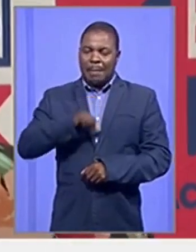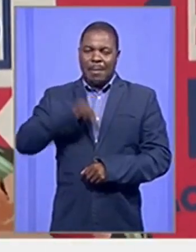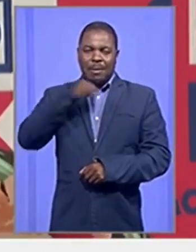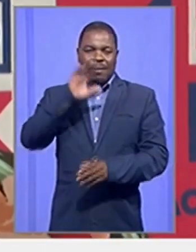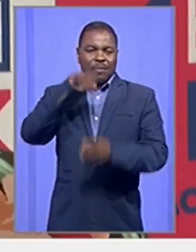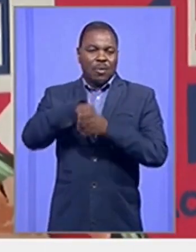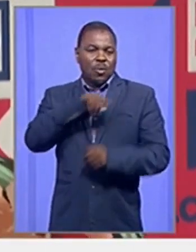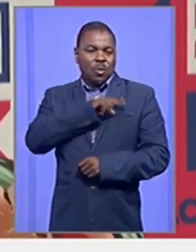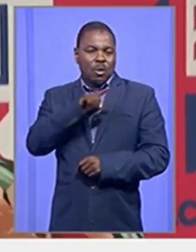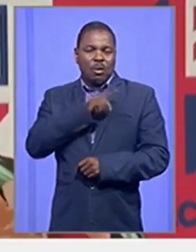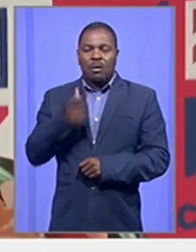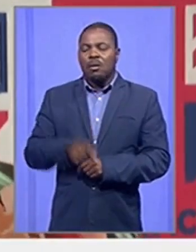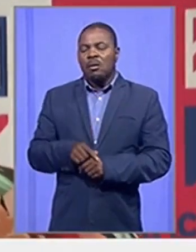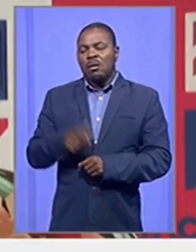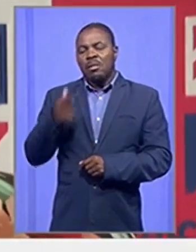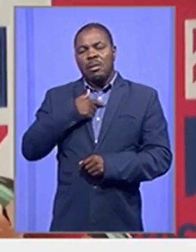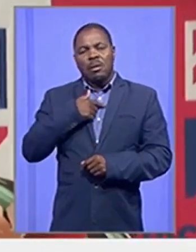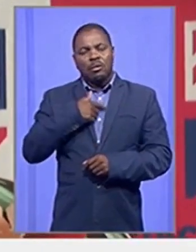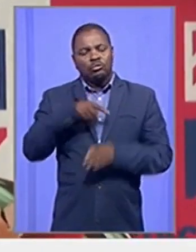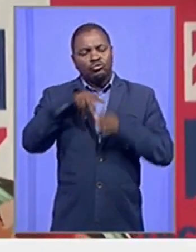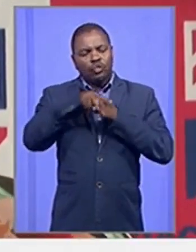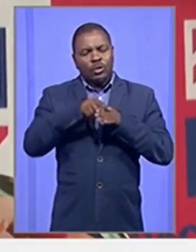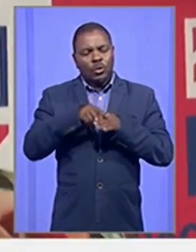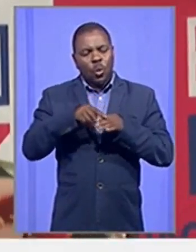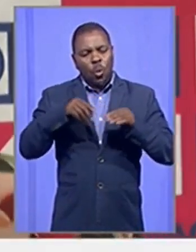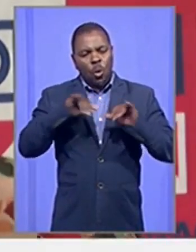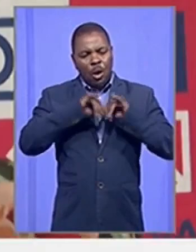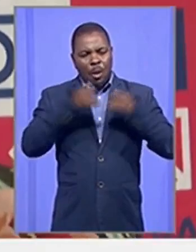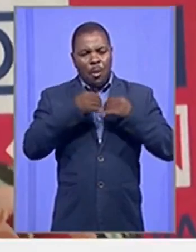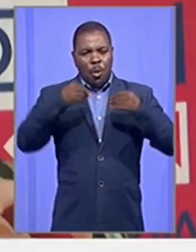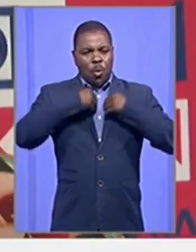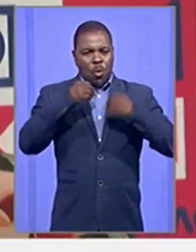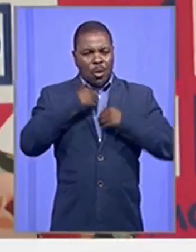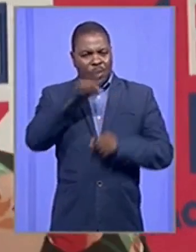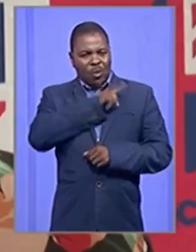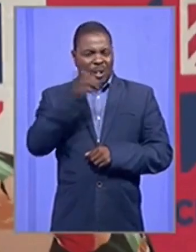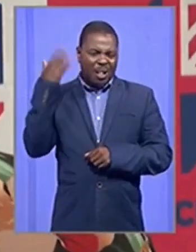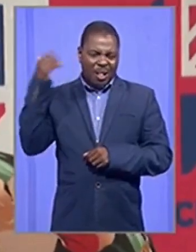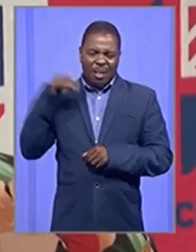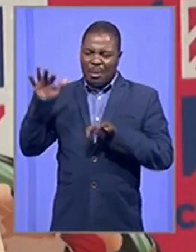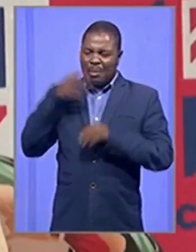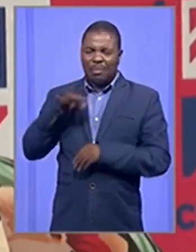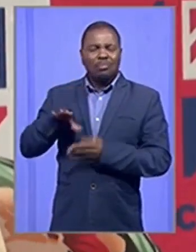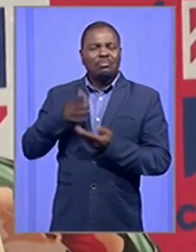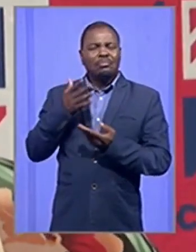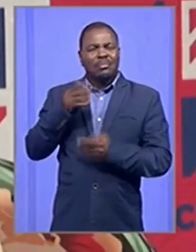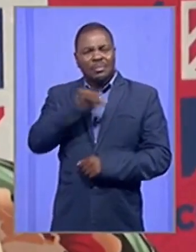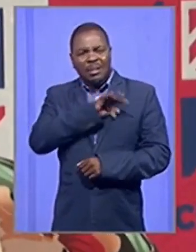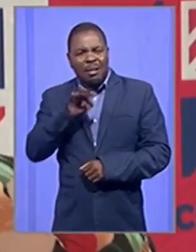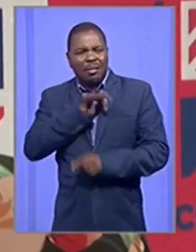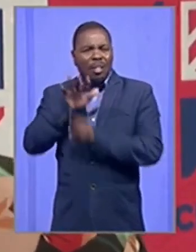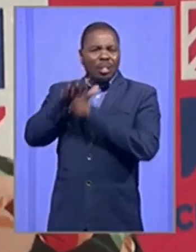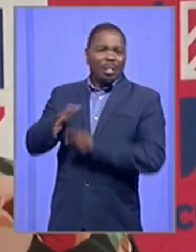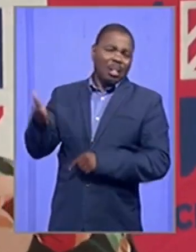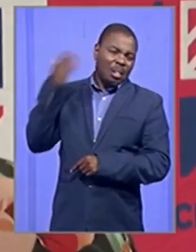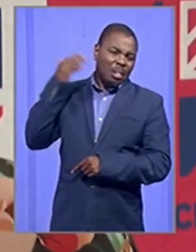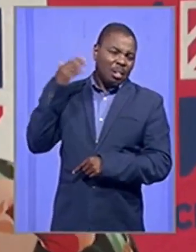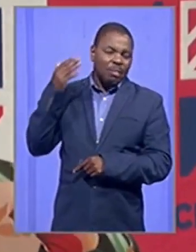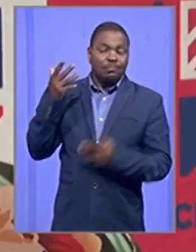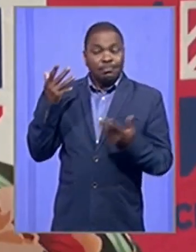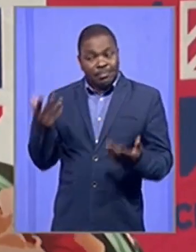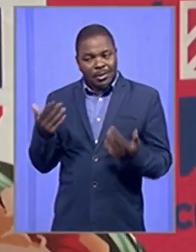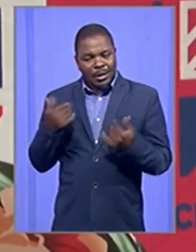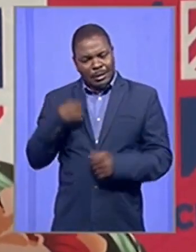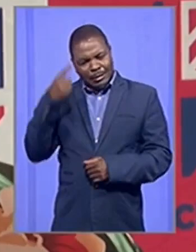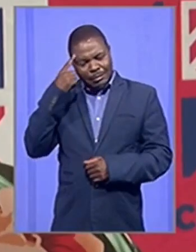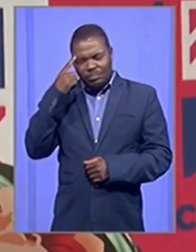certain responsibility when it comes to the employees and the previously marginalized employees in our industry. And so for us it